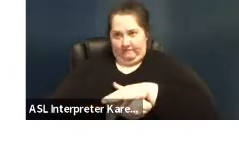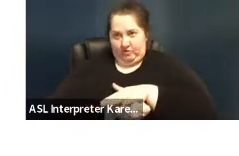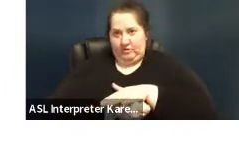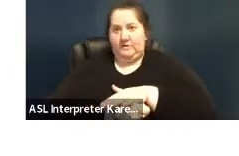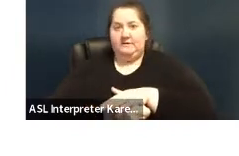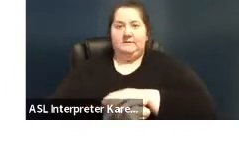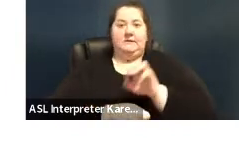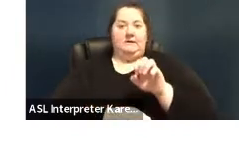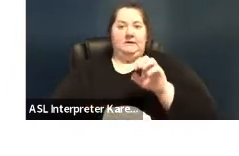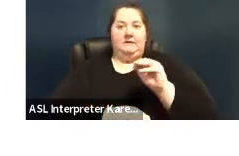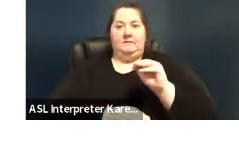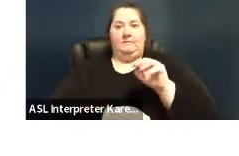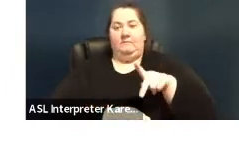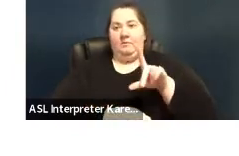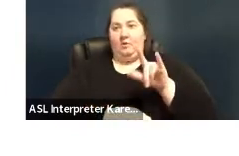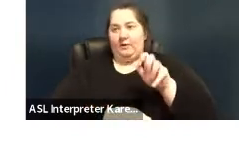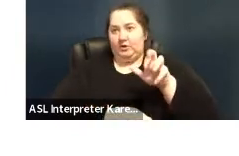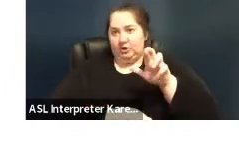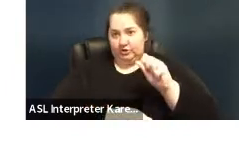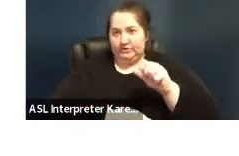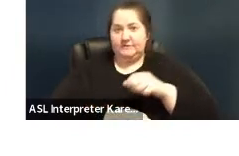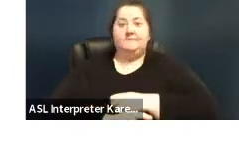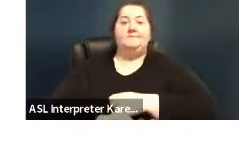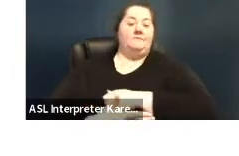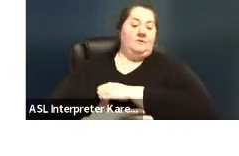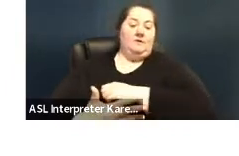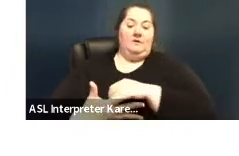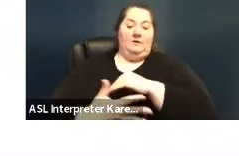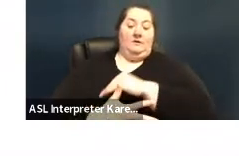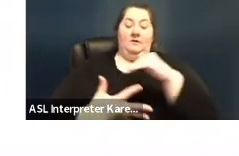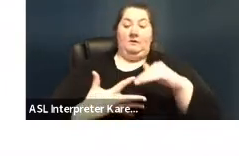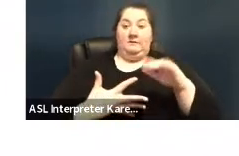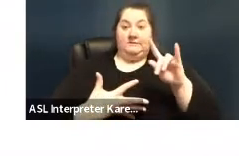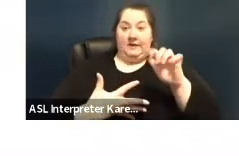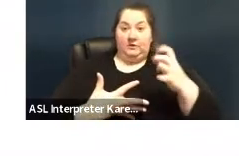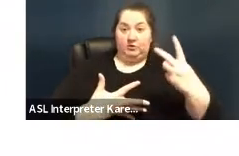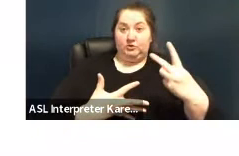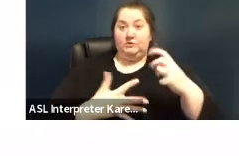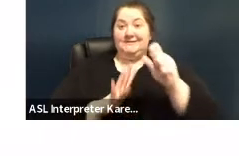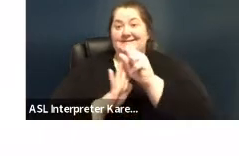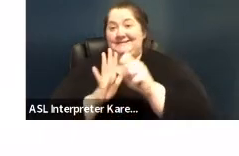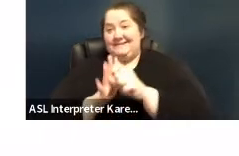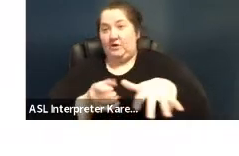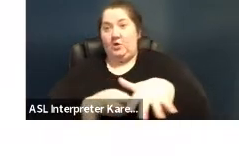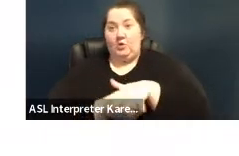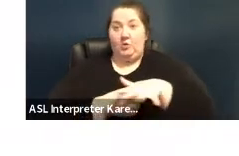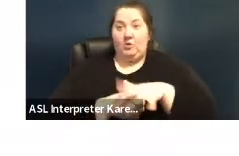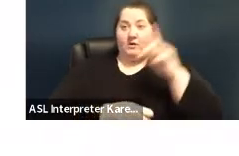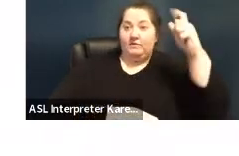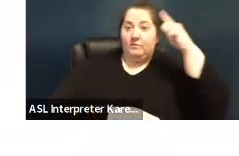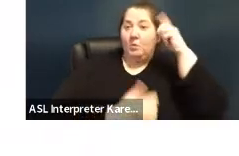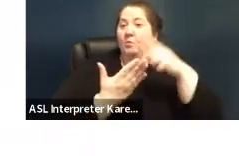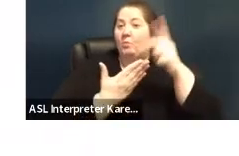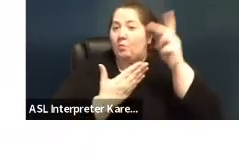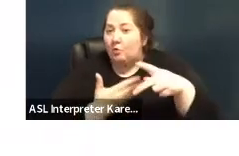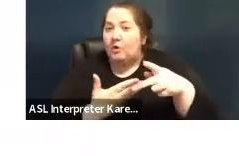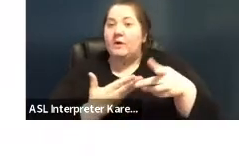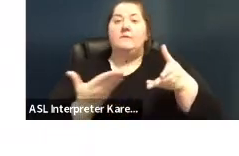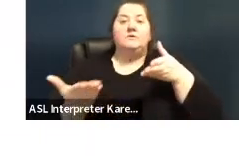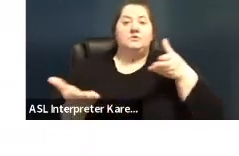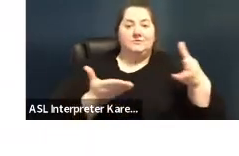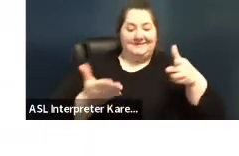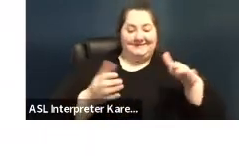employers. Title II of the ADA covers state and local government programs, services,